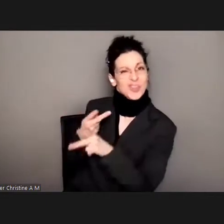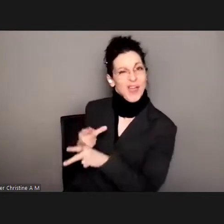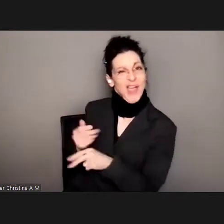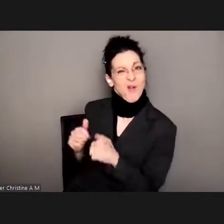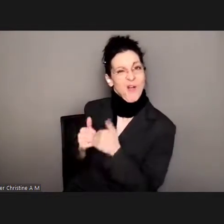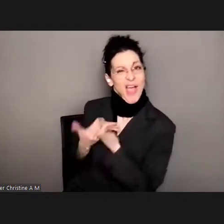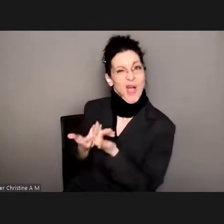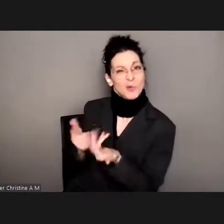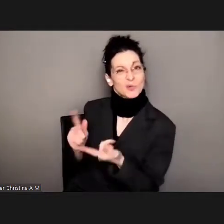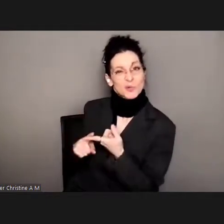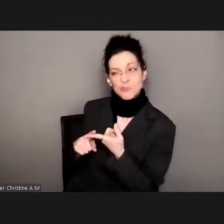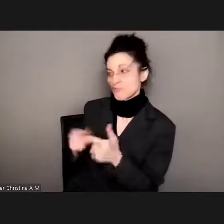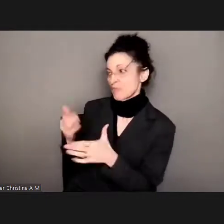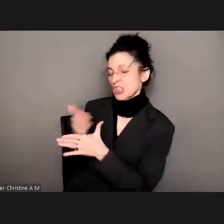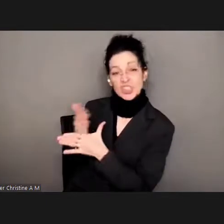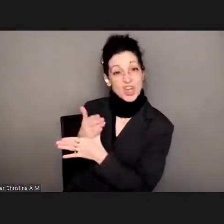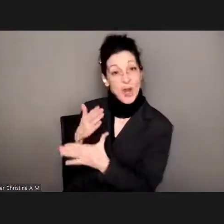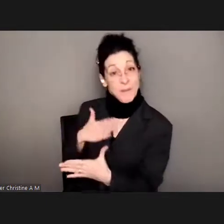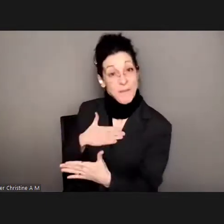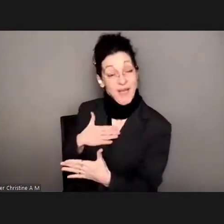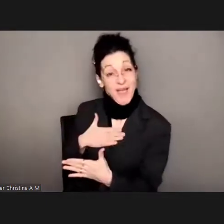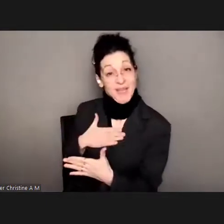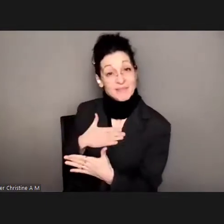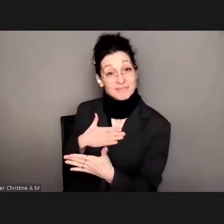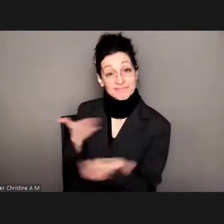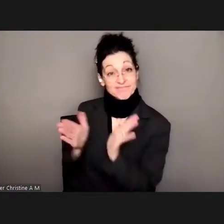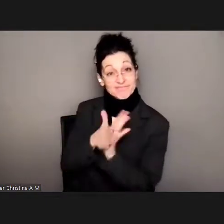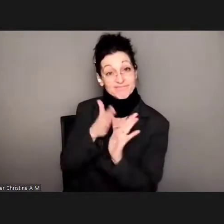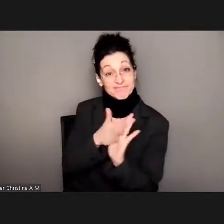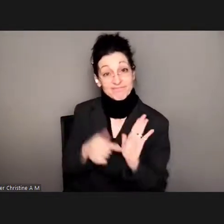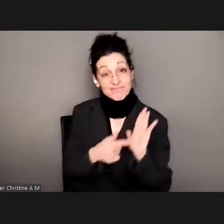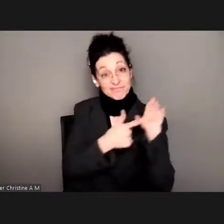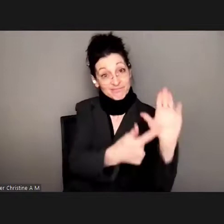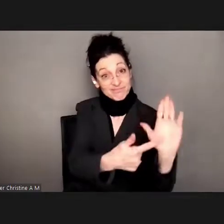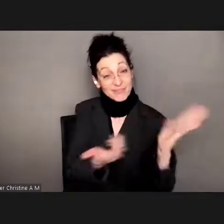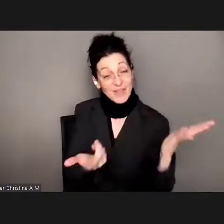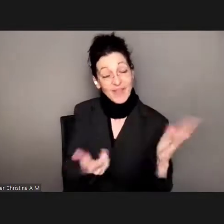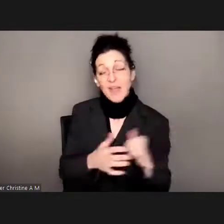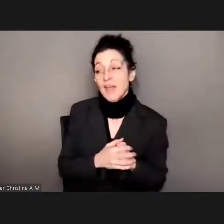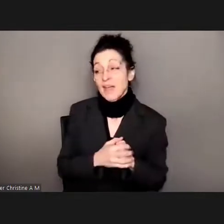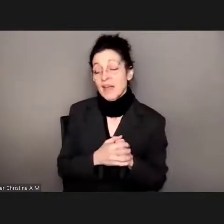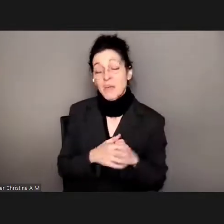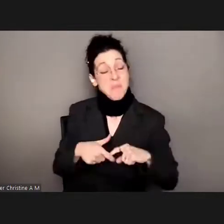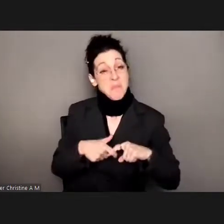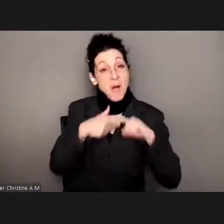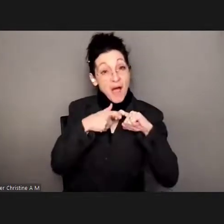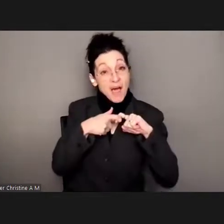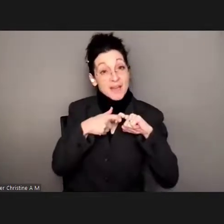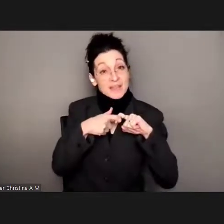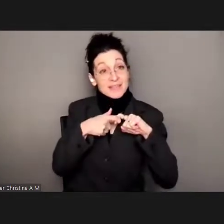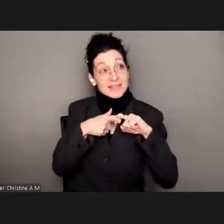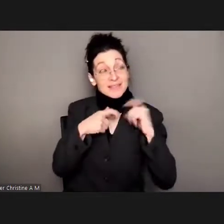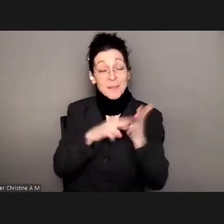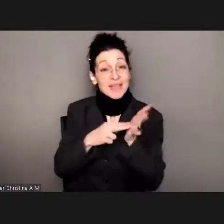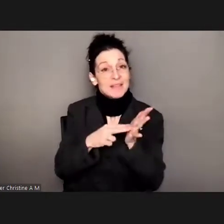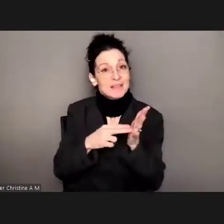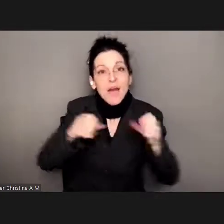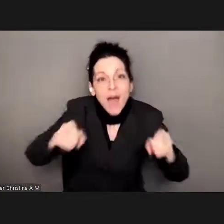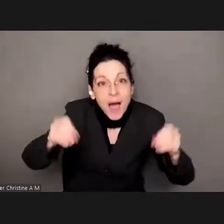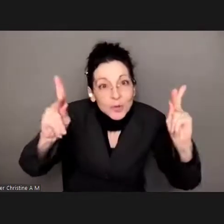pause for information to move, this is also a good time to just think about adjusting your own position, getting a drink of